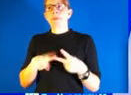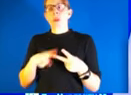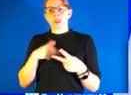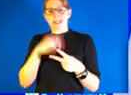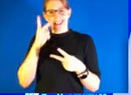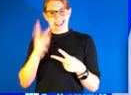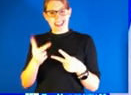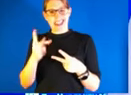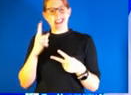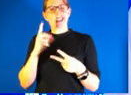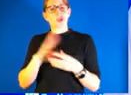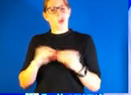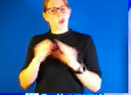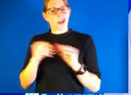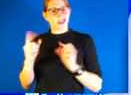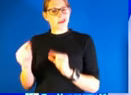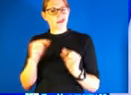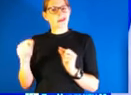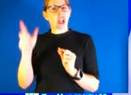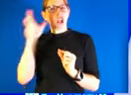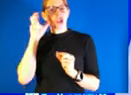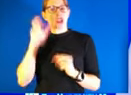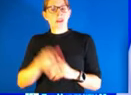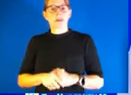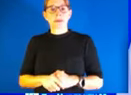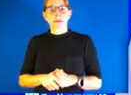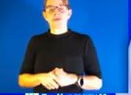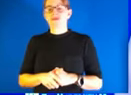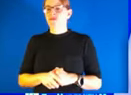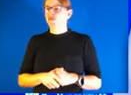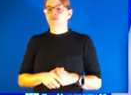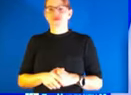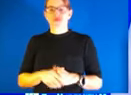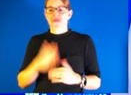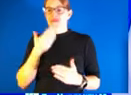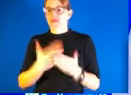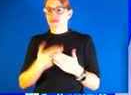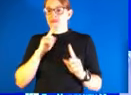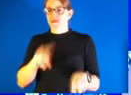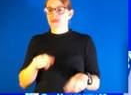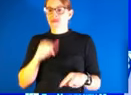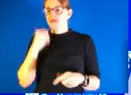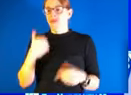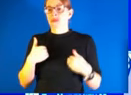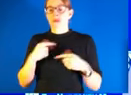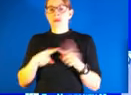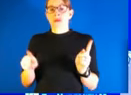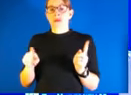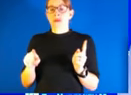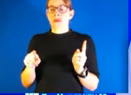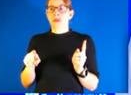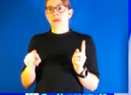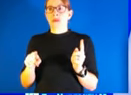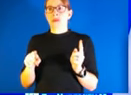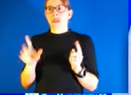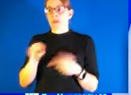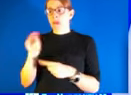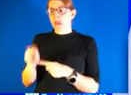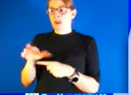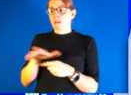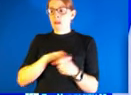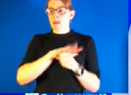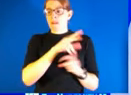stories about that. I don't have a good answer for you as far as proportions or fully vaccinated. We know